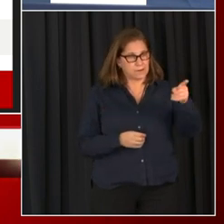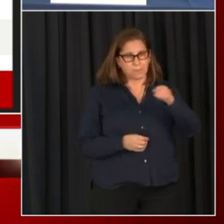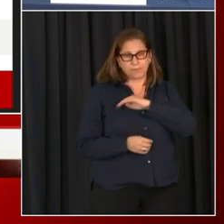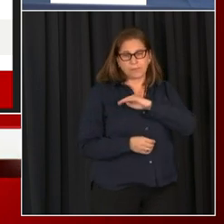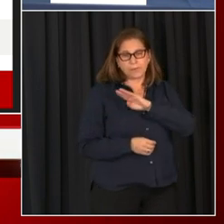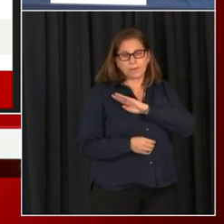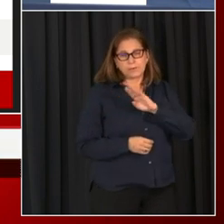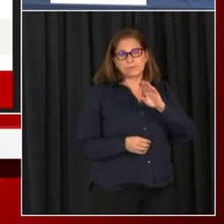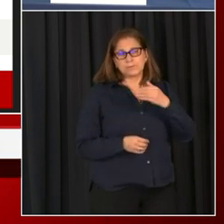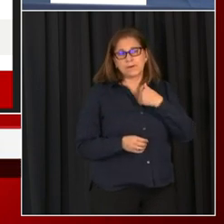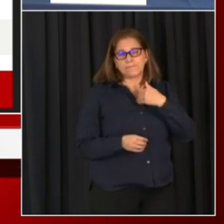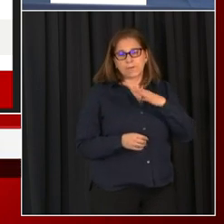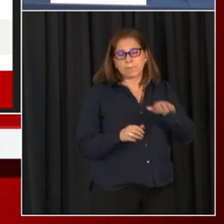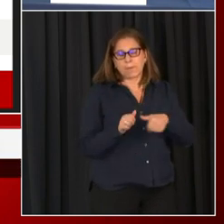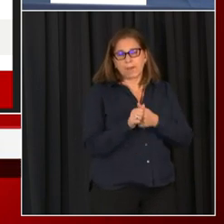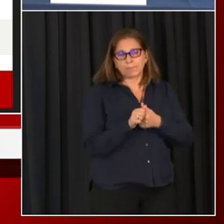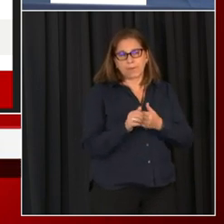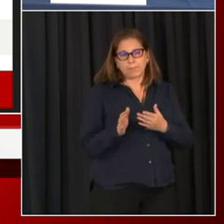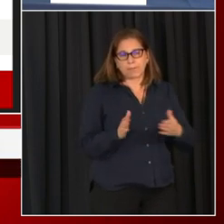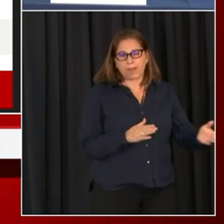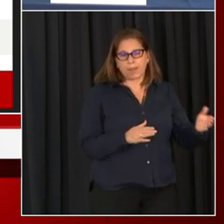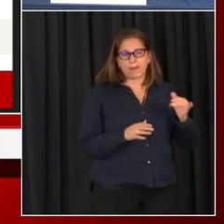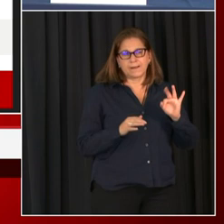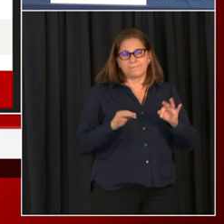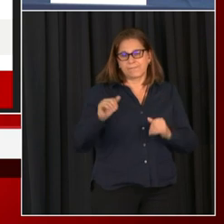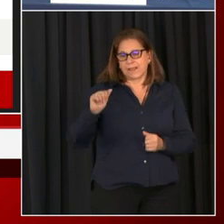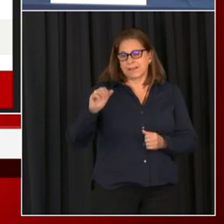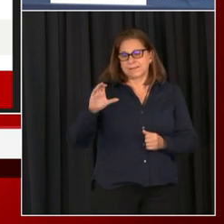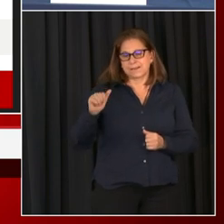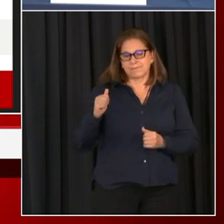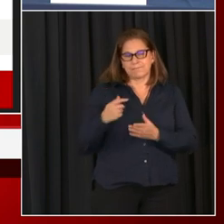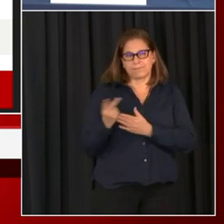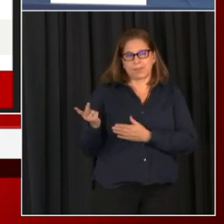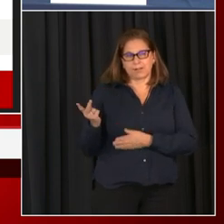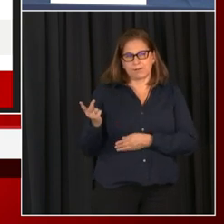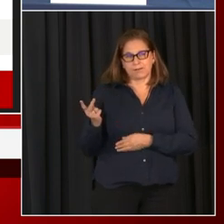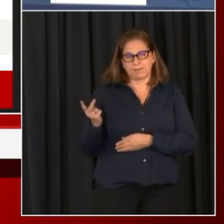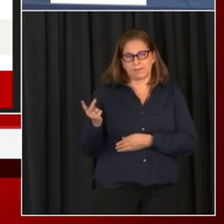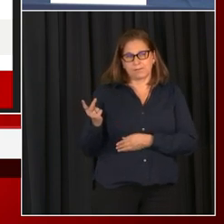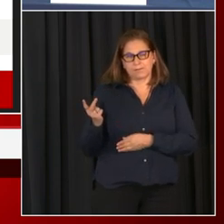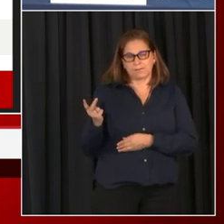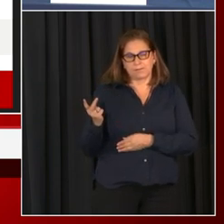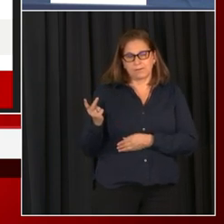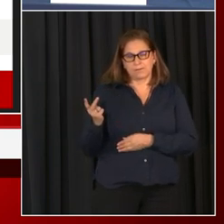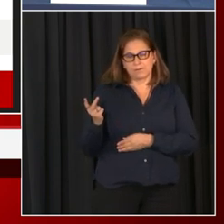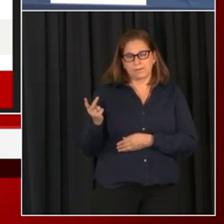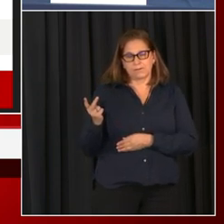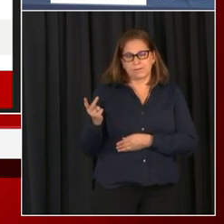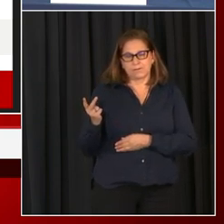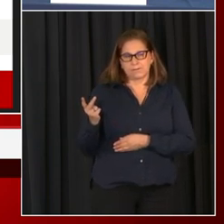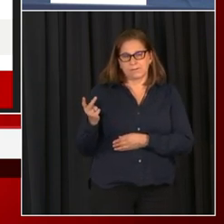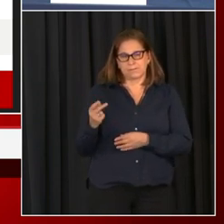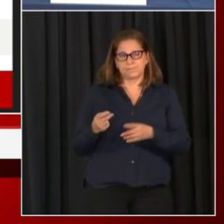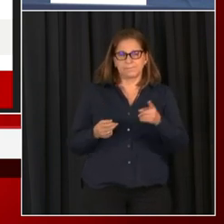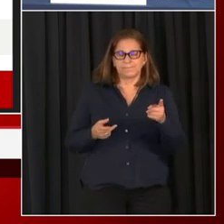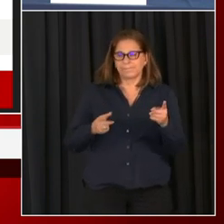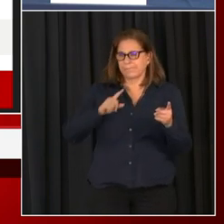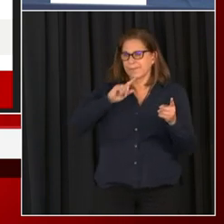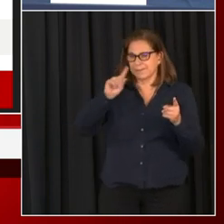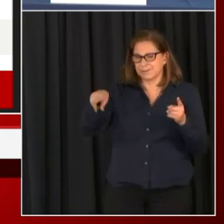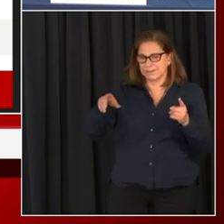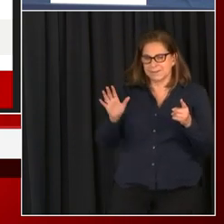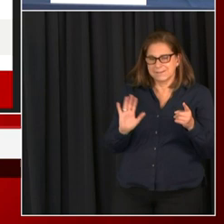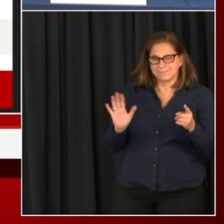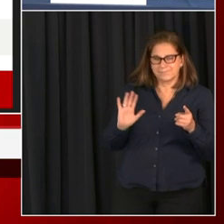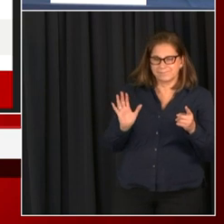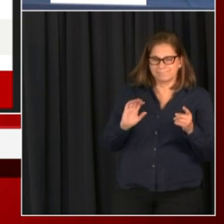that? Okay, so there's no such thing as a contingency plan if the Supreme Court